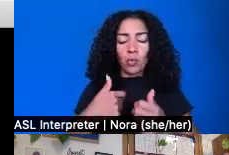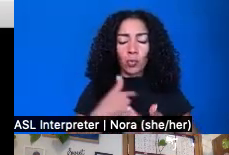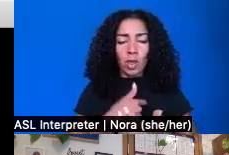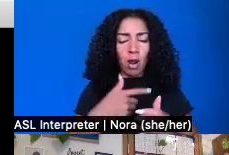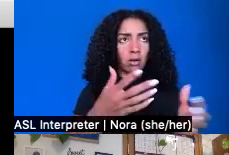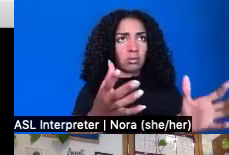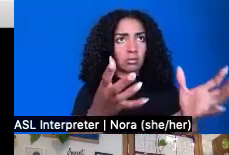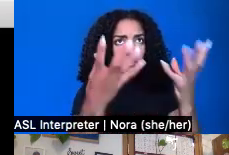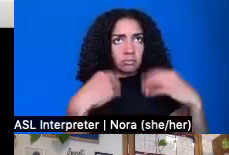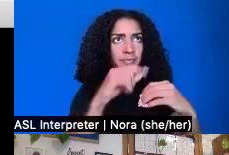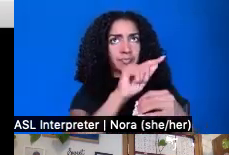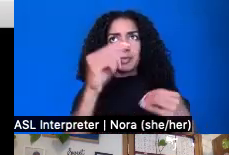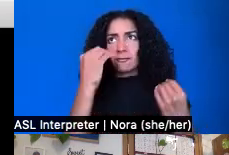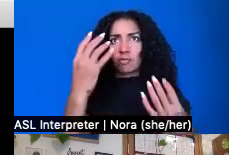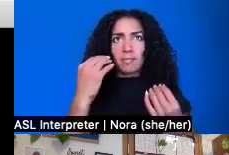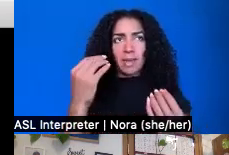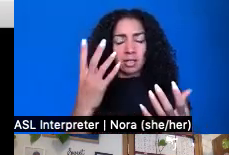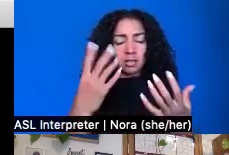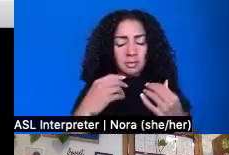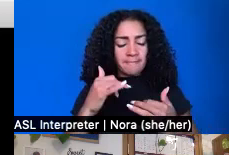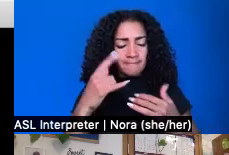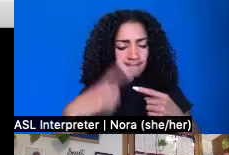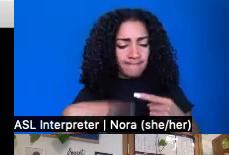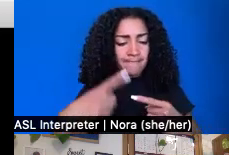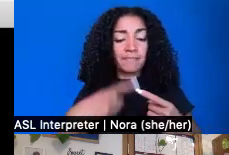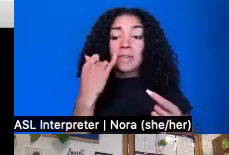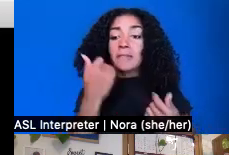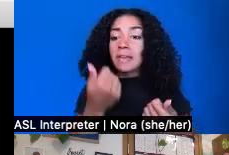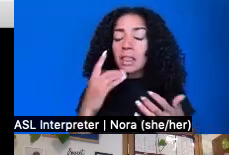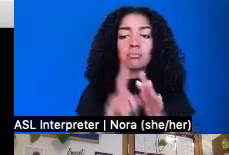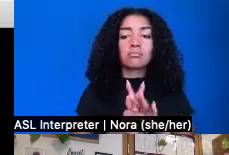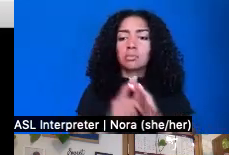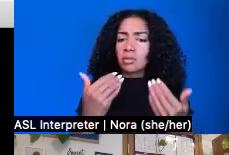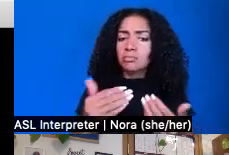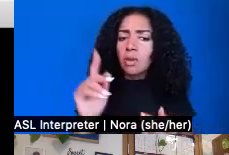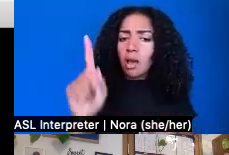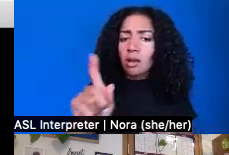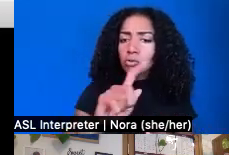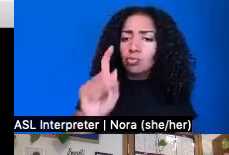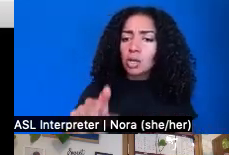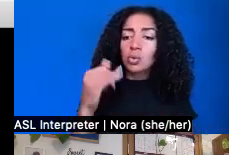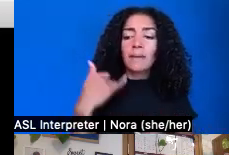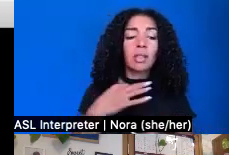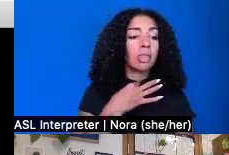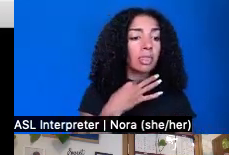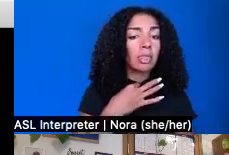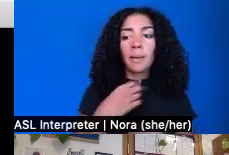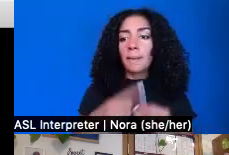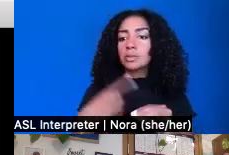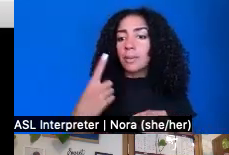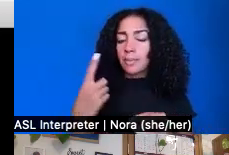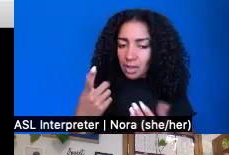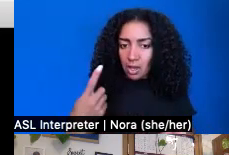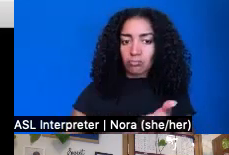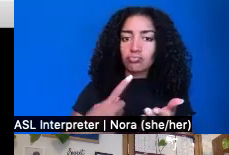you ask a question. If, you know, if you're curious about something, just bring it into the room. That's what this space is